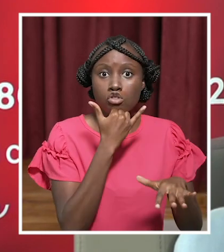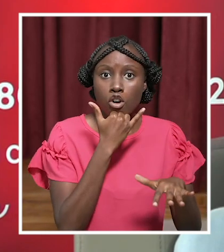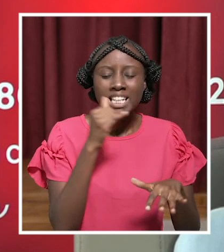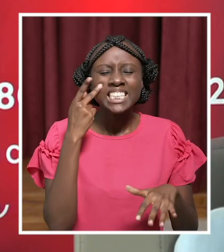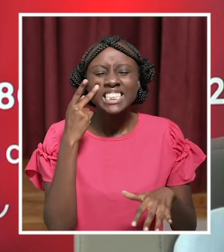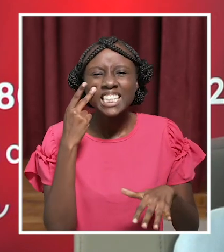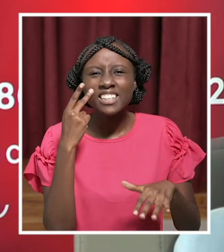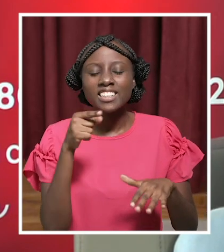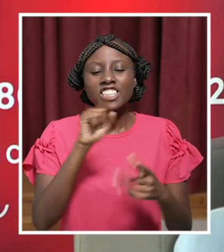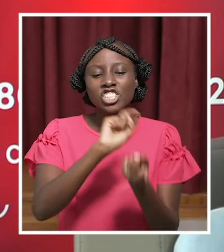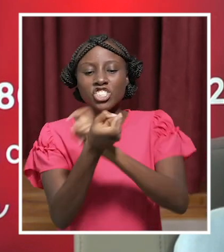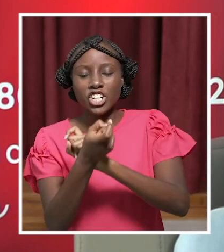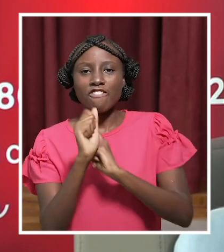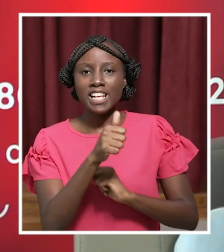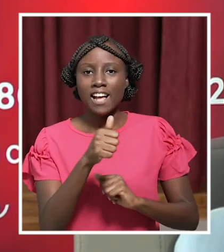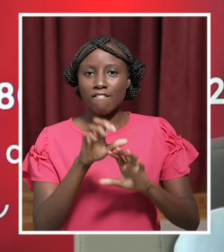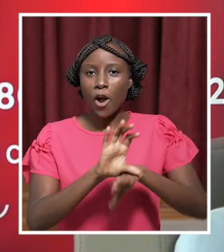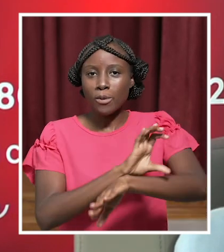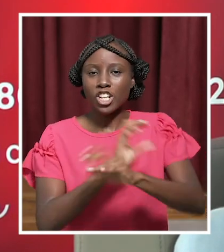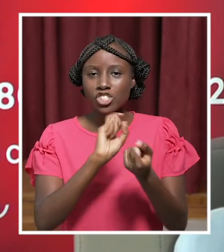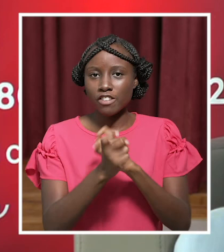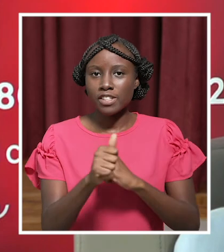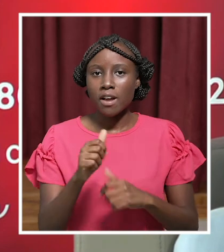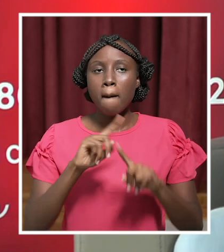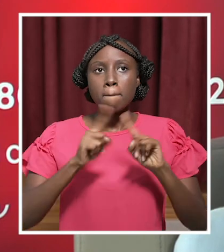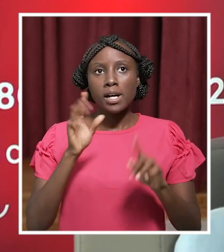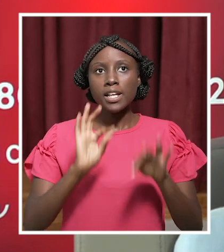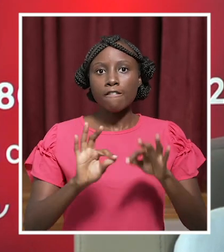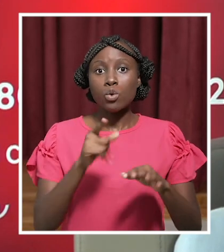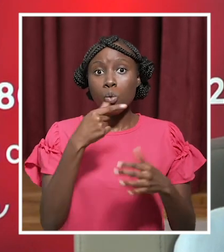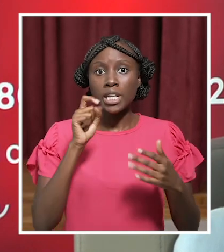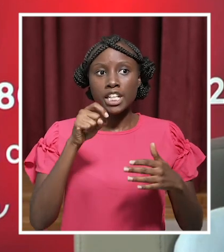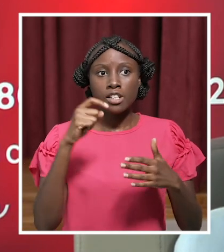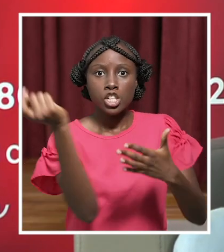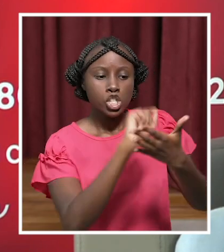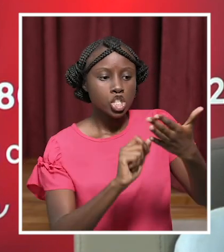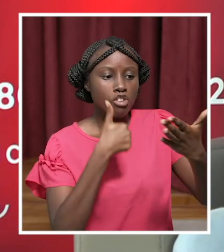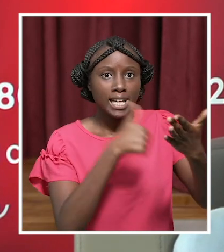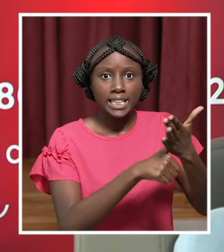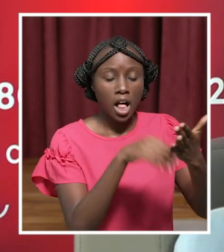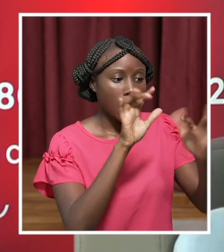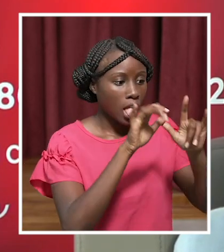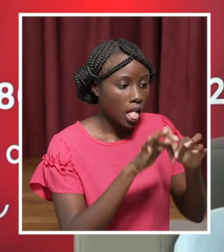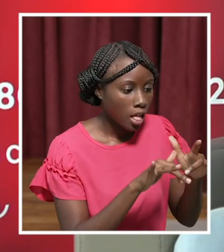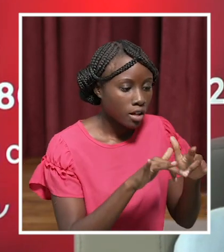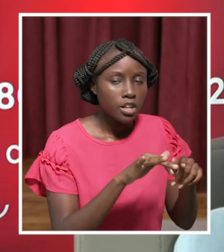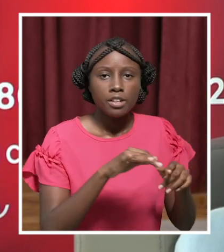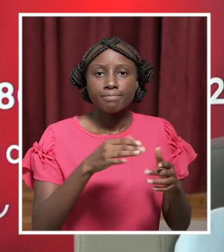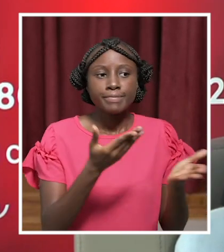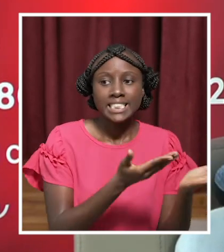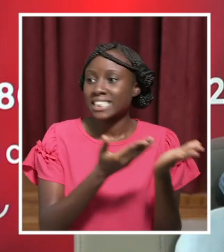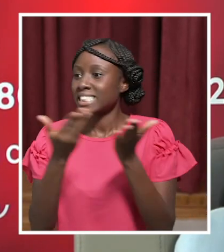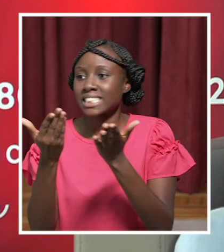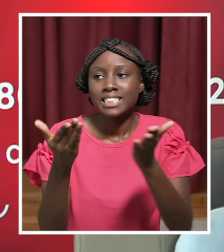blow. But if you have to write a letter in a hurry, you may not have somebody to check it over for you. And so